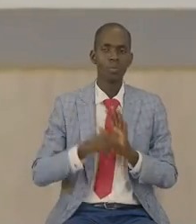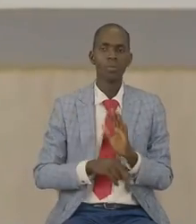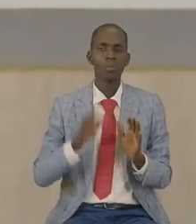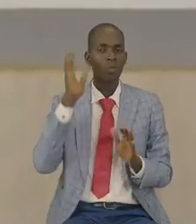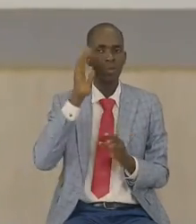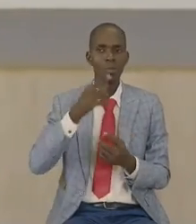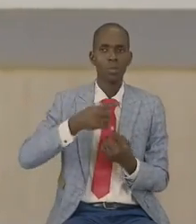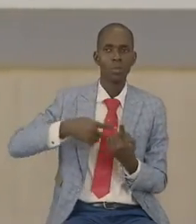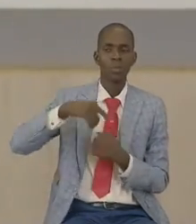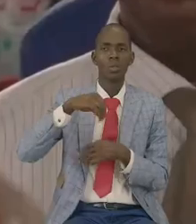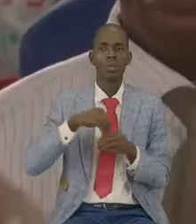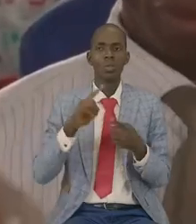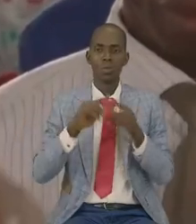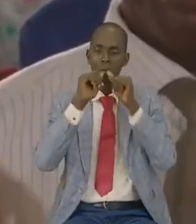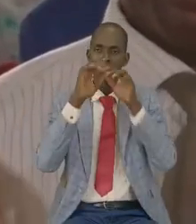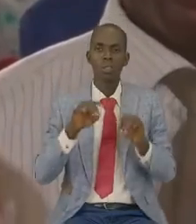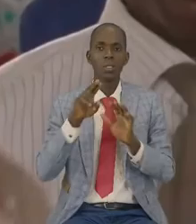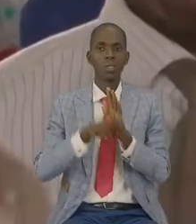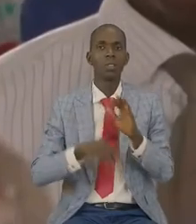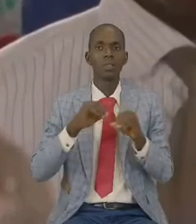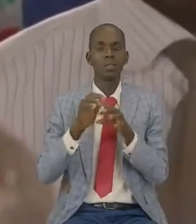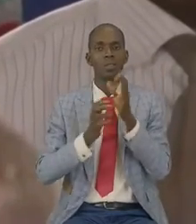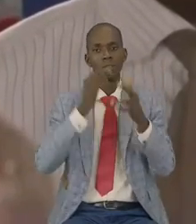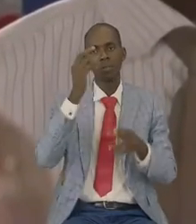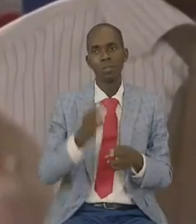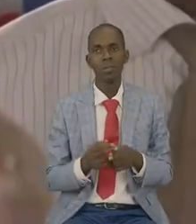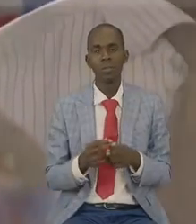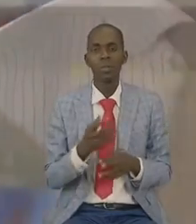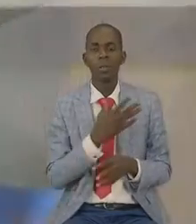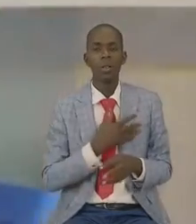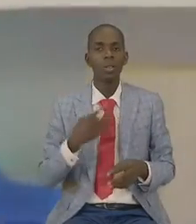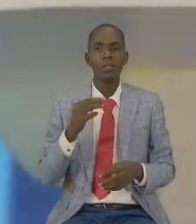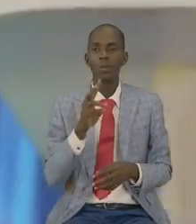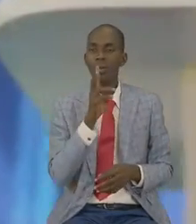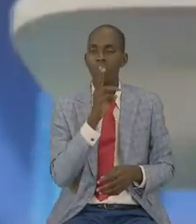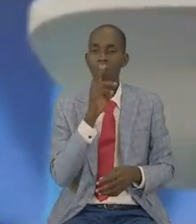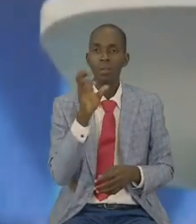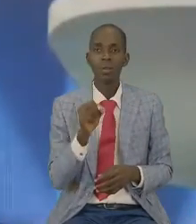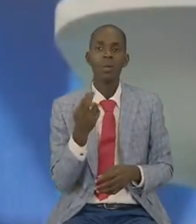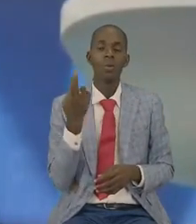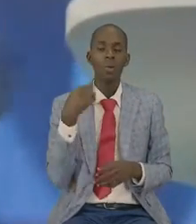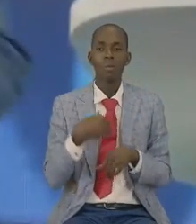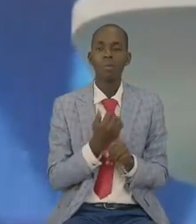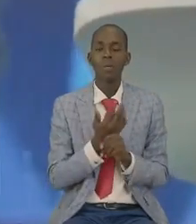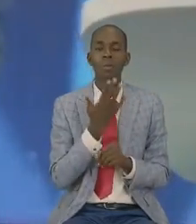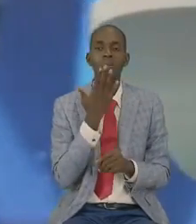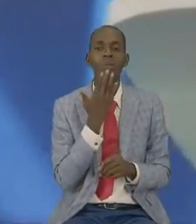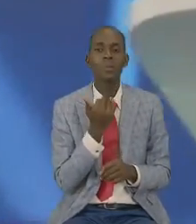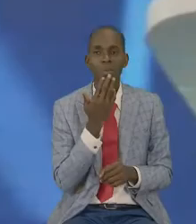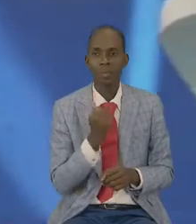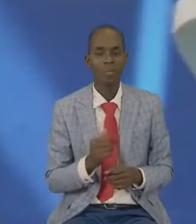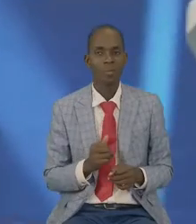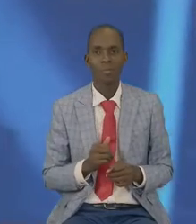to blessedness in Jesus' name. And the waters were made sweet. Not